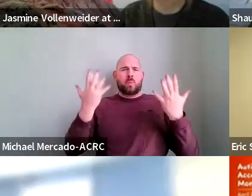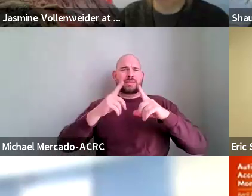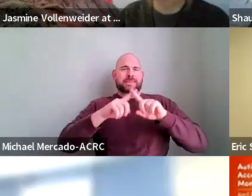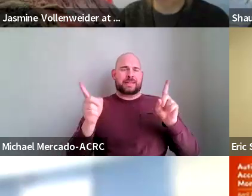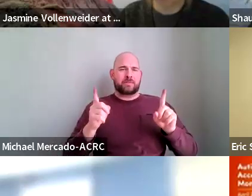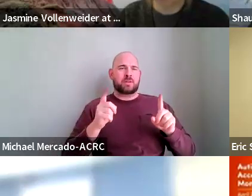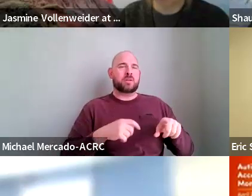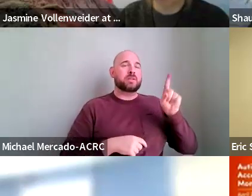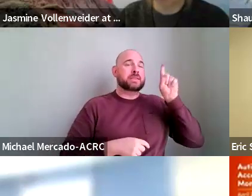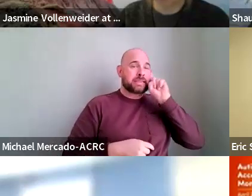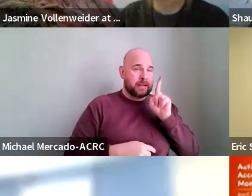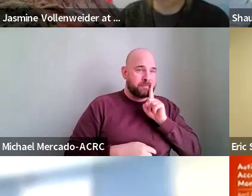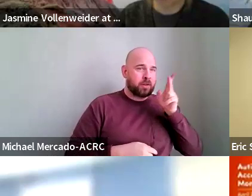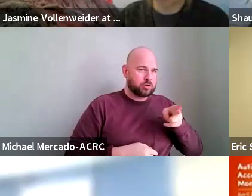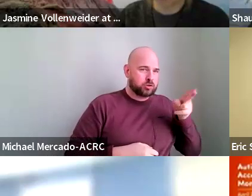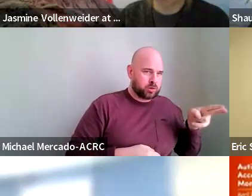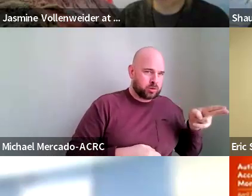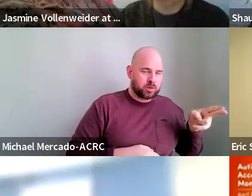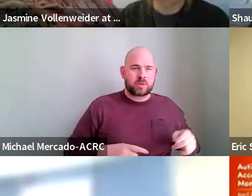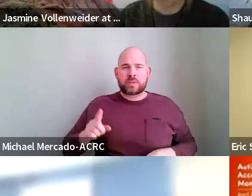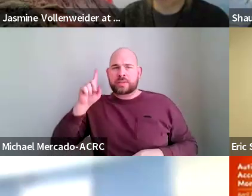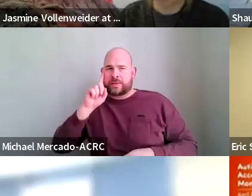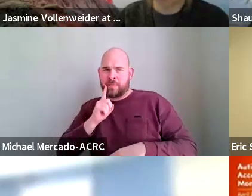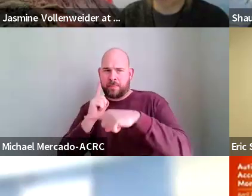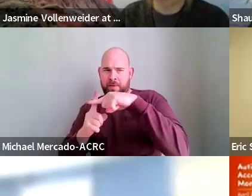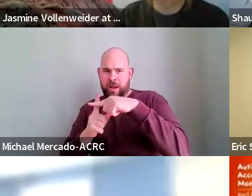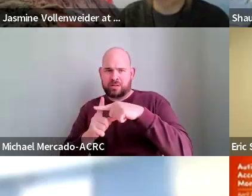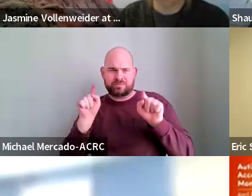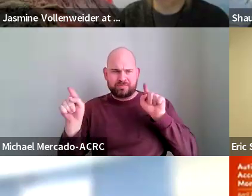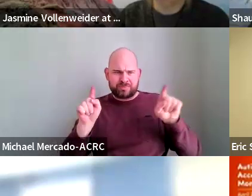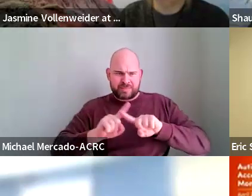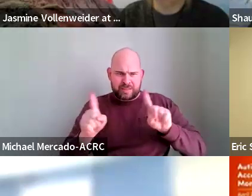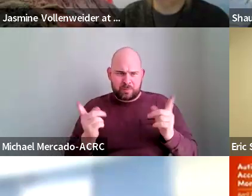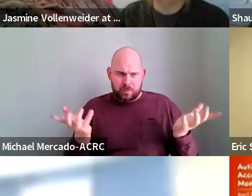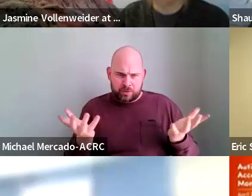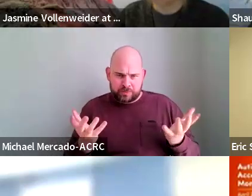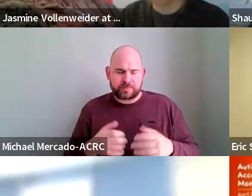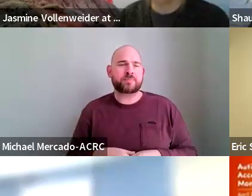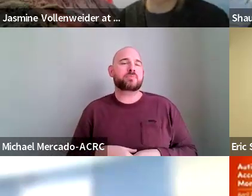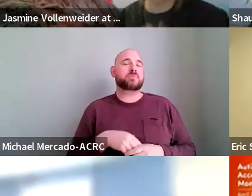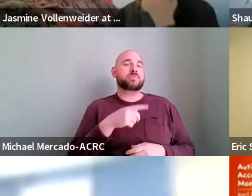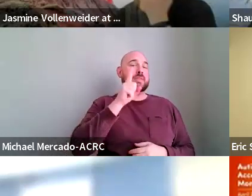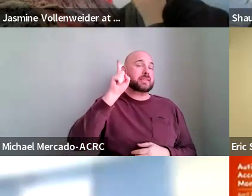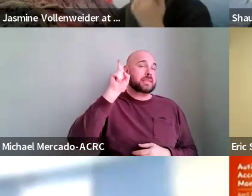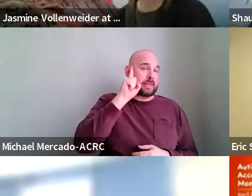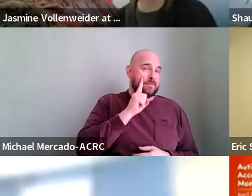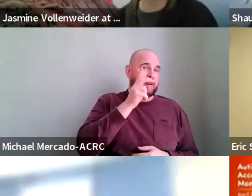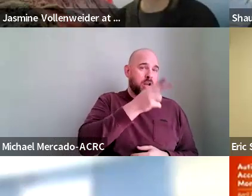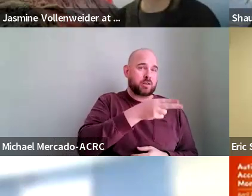and professional growth. So you might be wondering, what's the difference between someone who's deaf or hard of hearing and Deaf